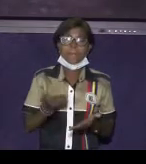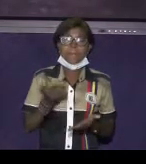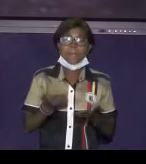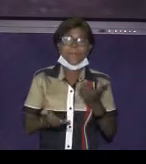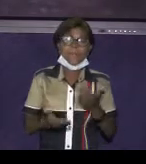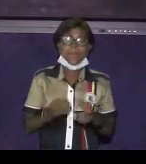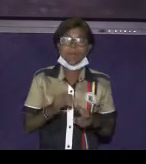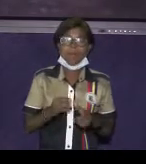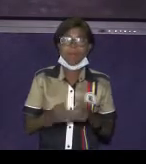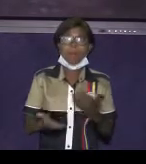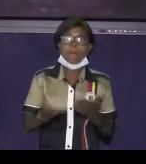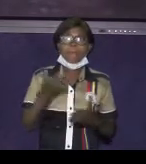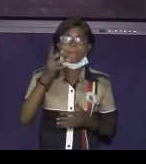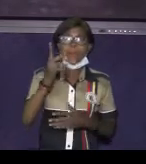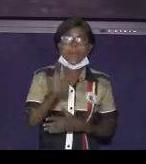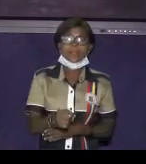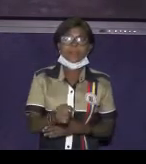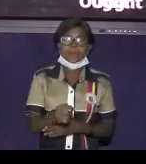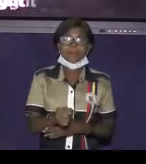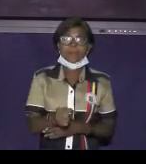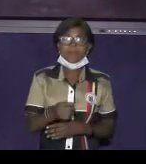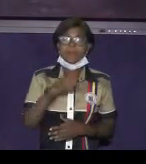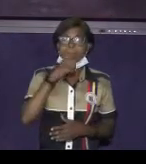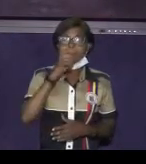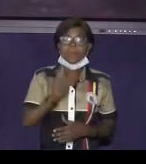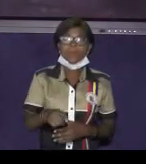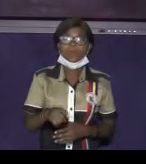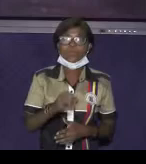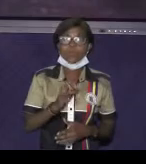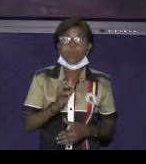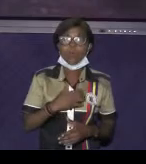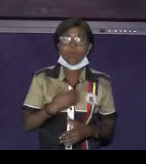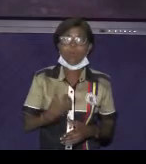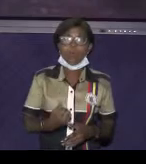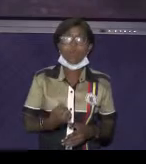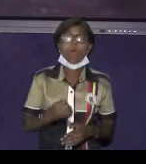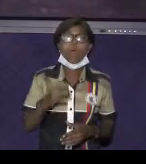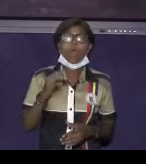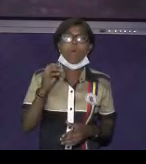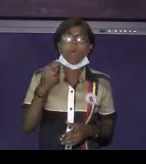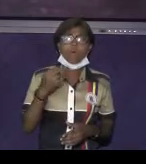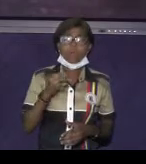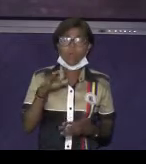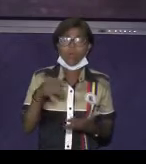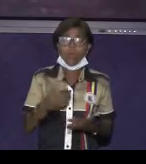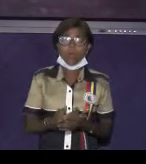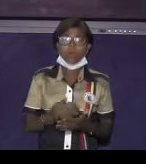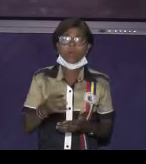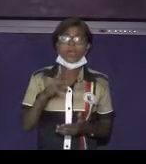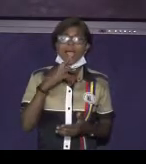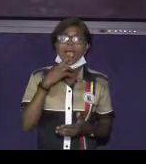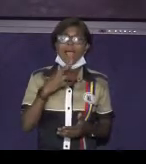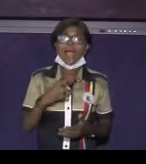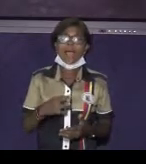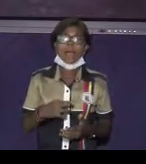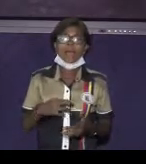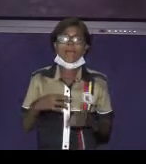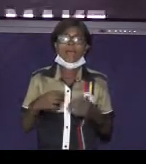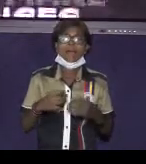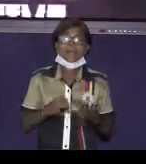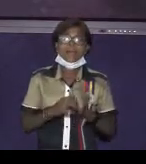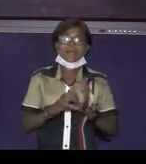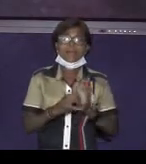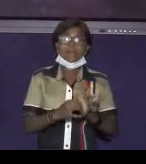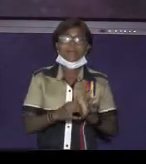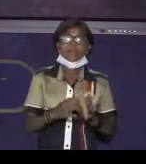might. Must or ought. All these are examples of such